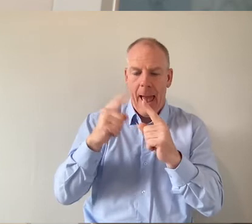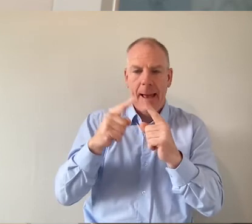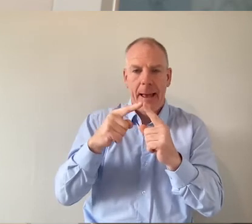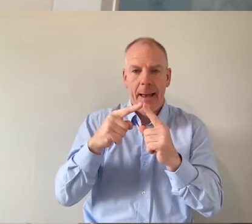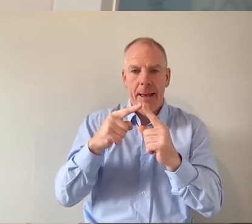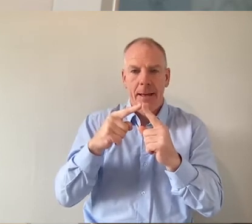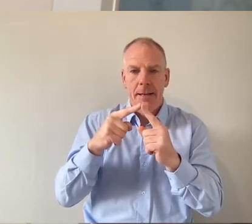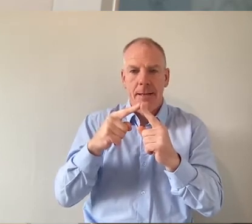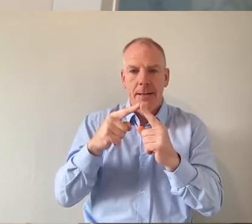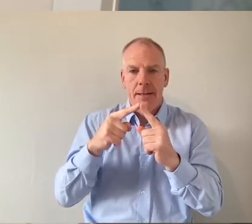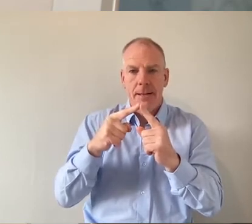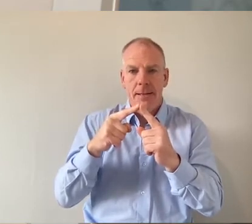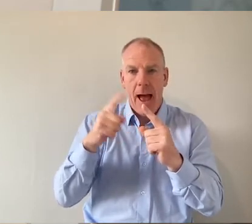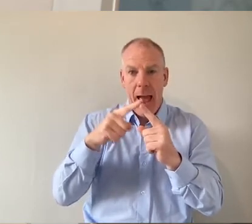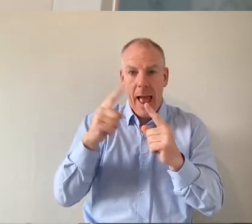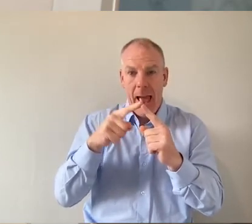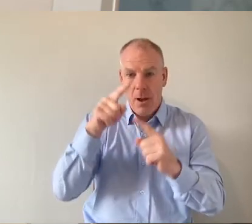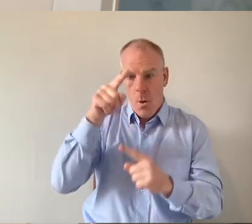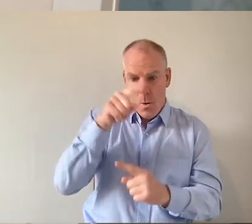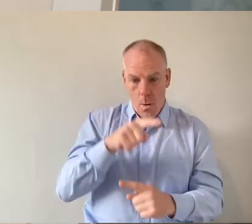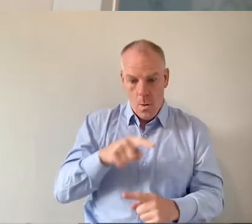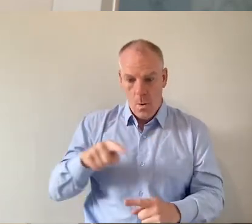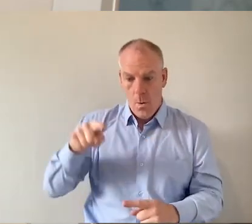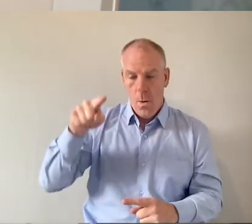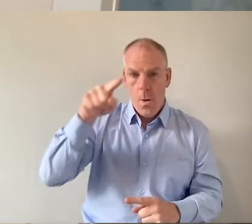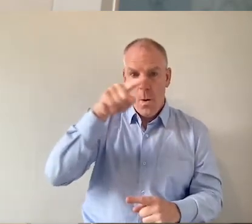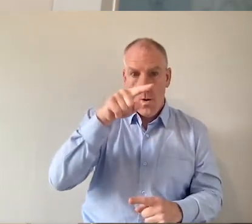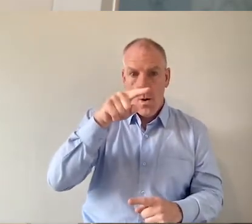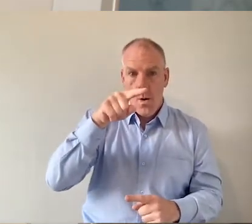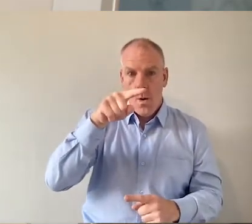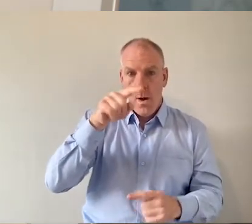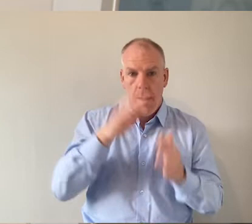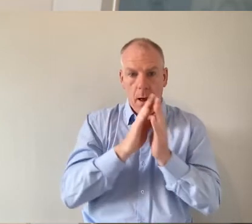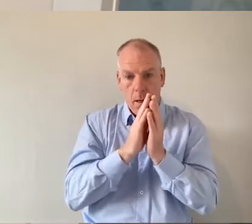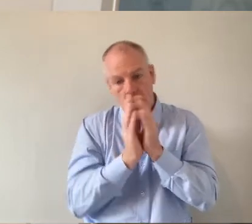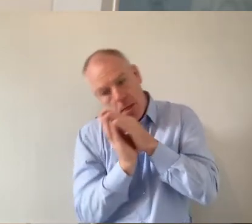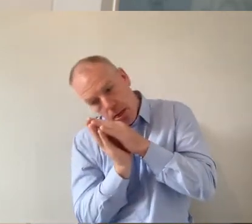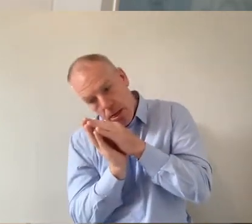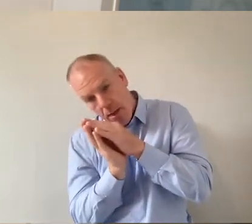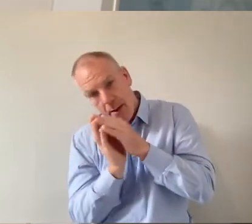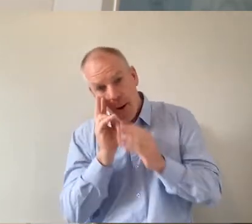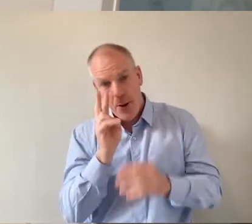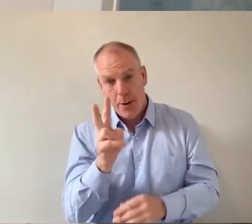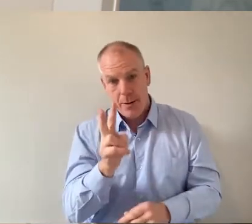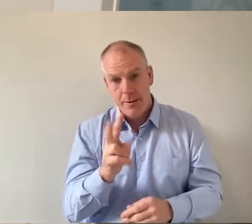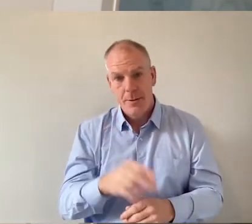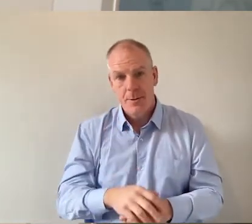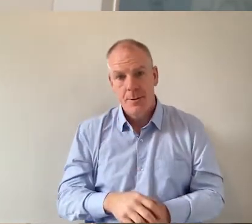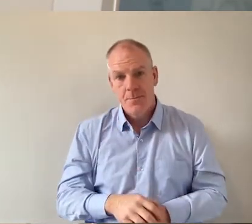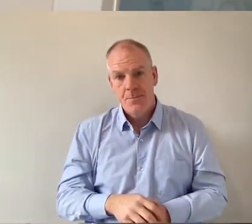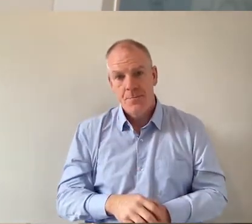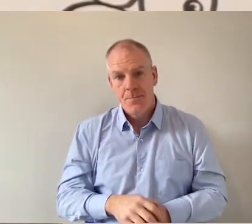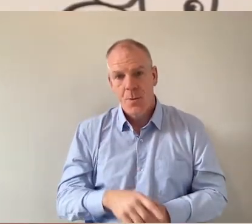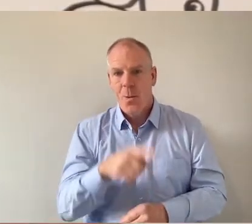a sideways oval that looks like an egg that got really tired and lay down to go asleep. So what I'm going to do is I'm going to draw a